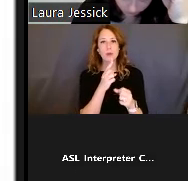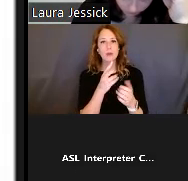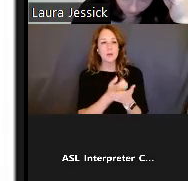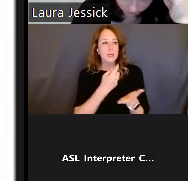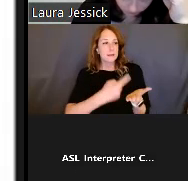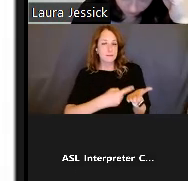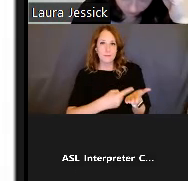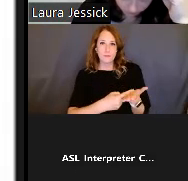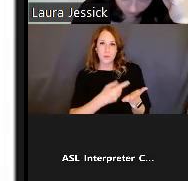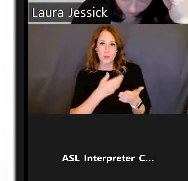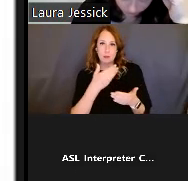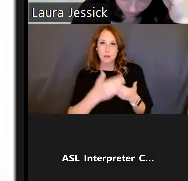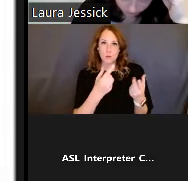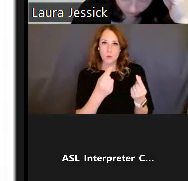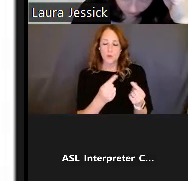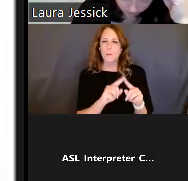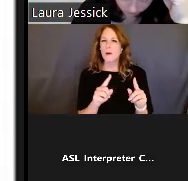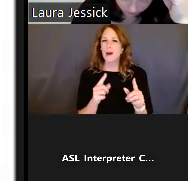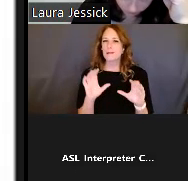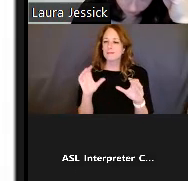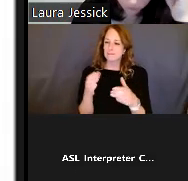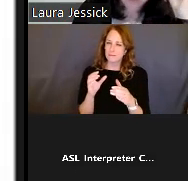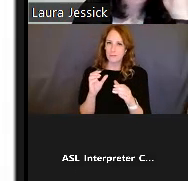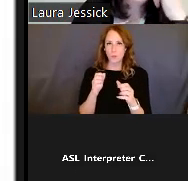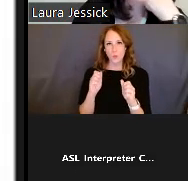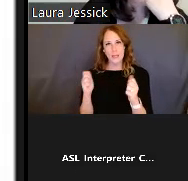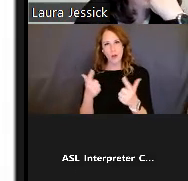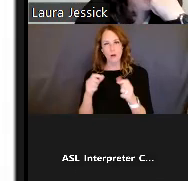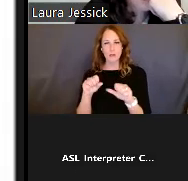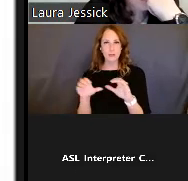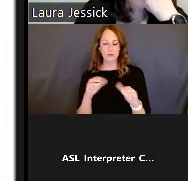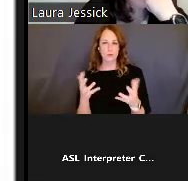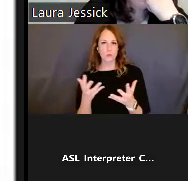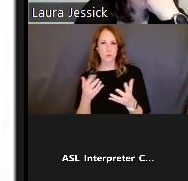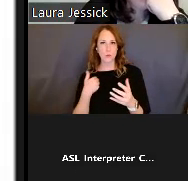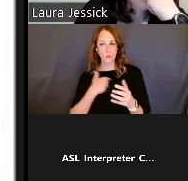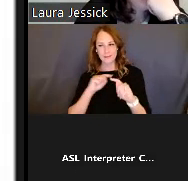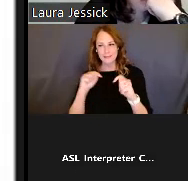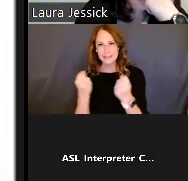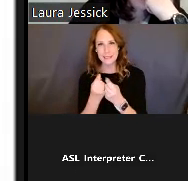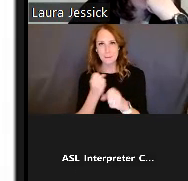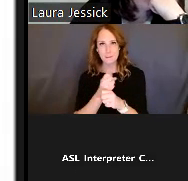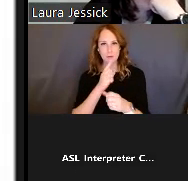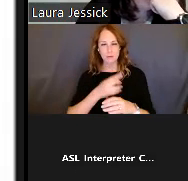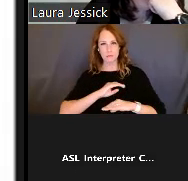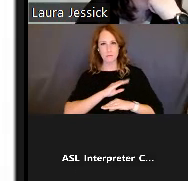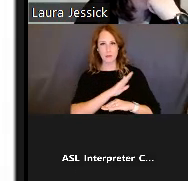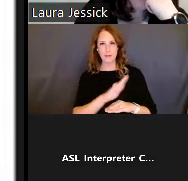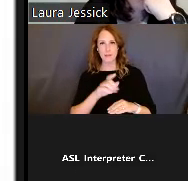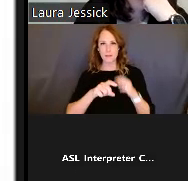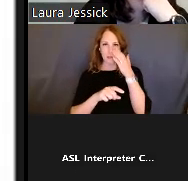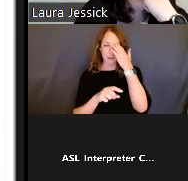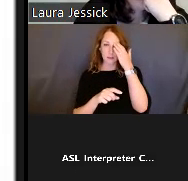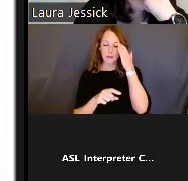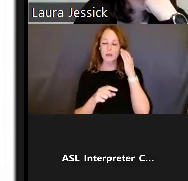up, but what can we do as a multidisciplinary team to make sure that we're meeting those needs. The other thing that we'd like